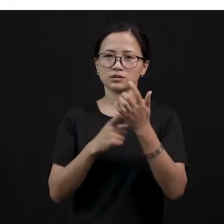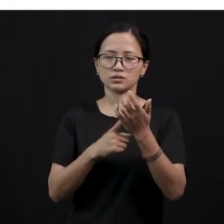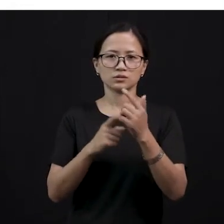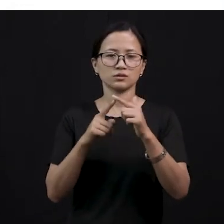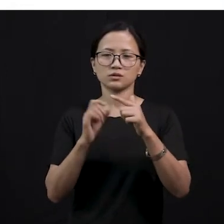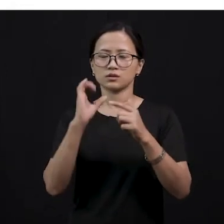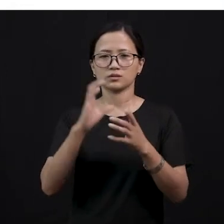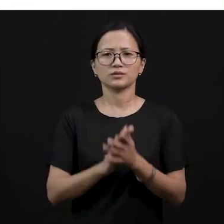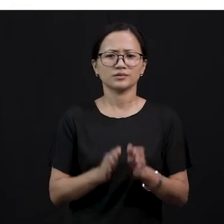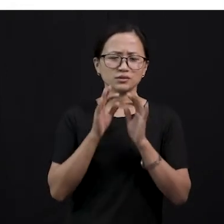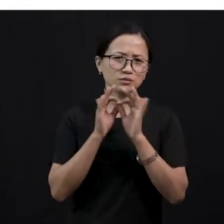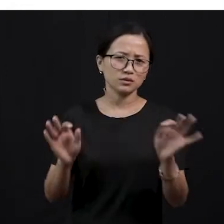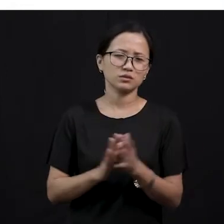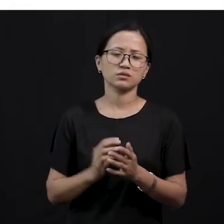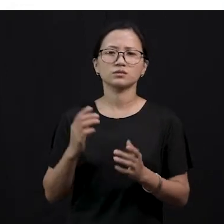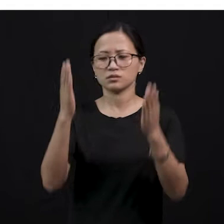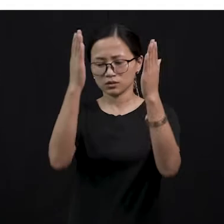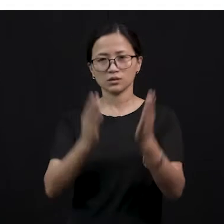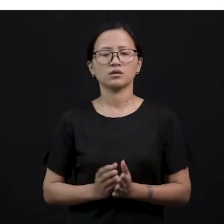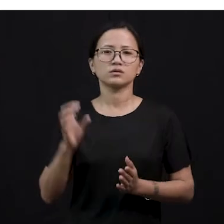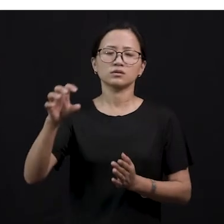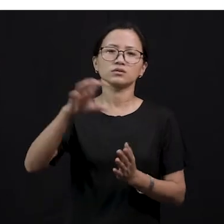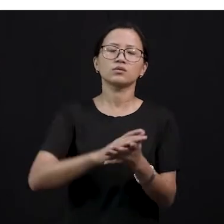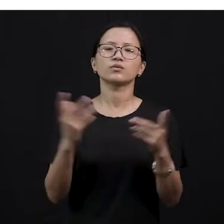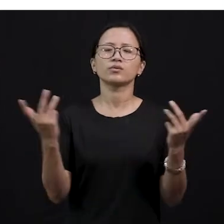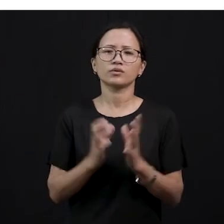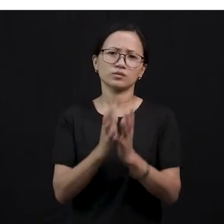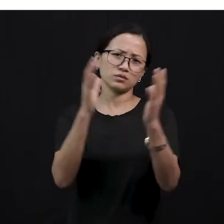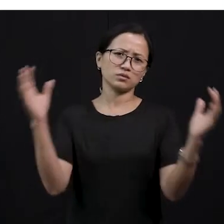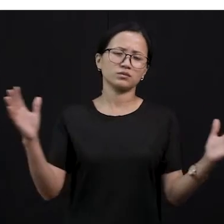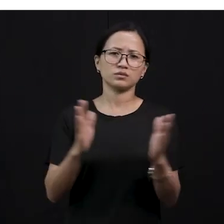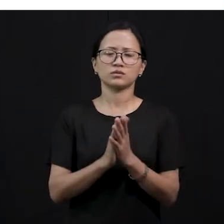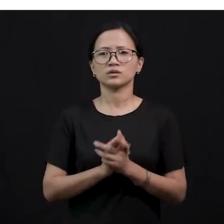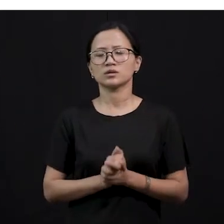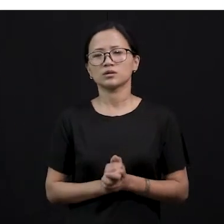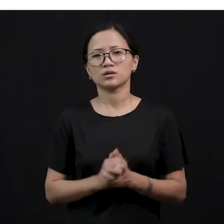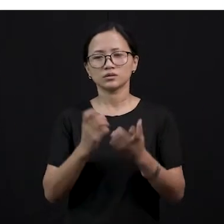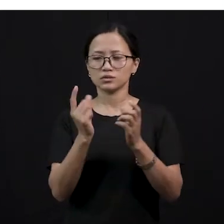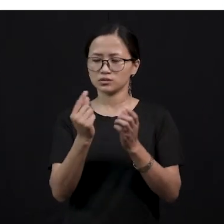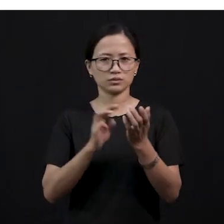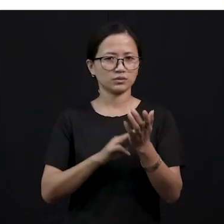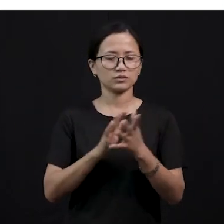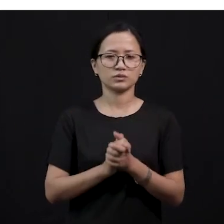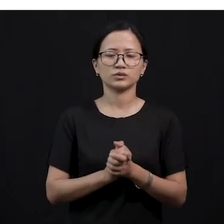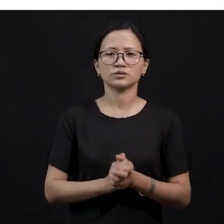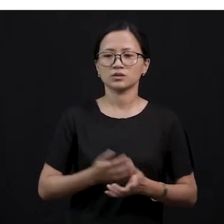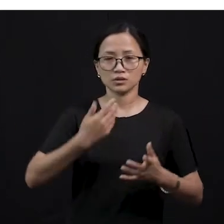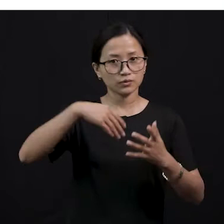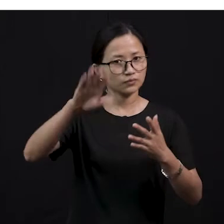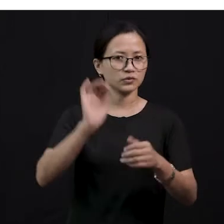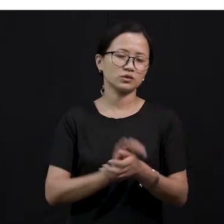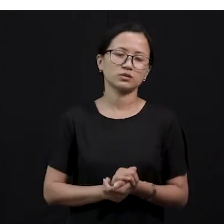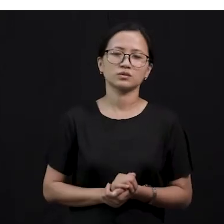us, especially in countries where there's a lot of unrest going on. So if there is